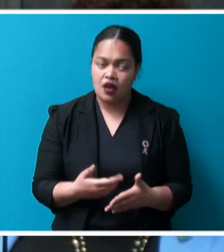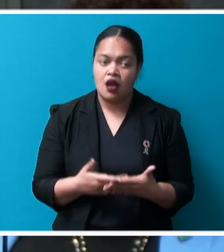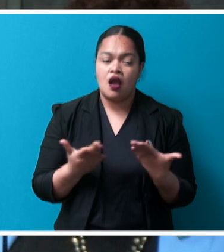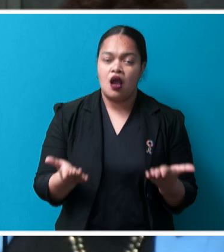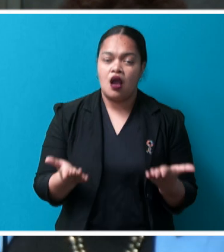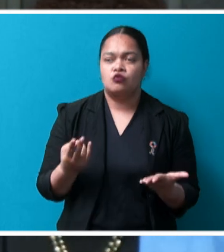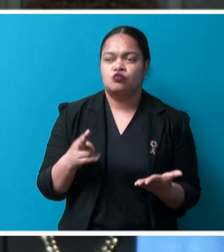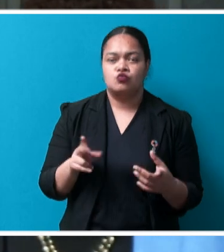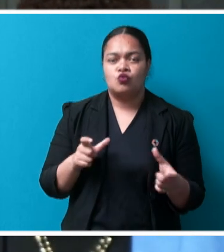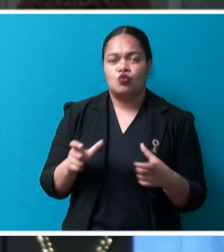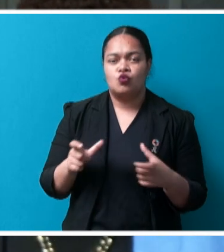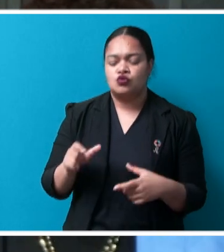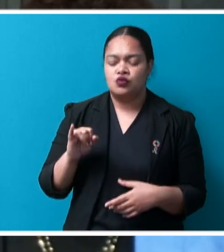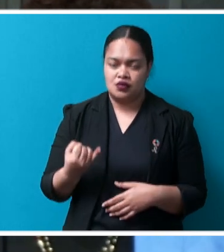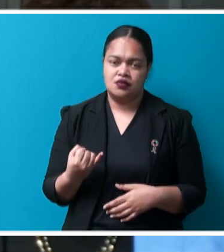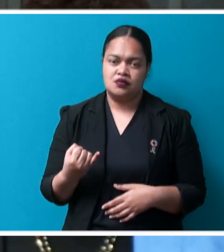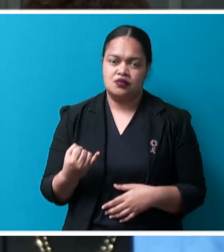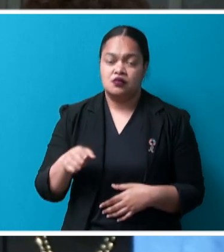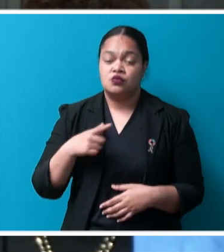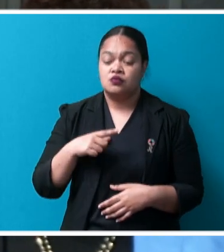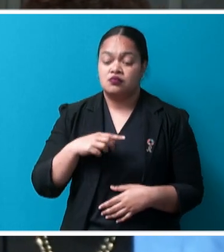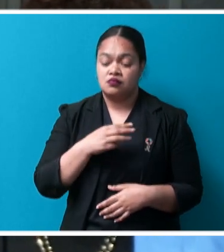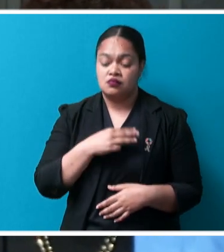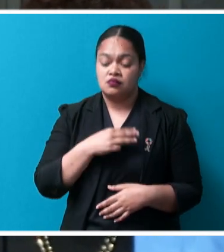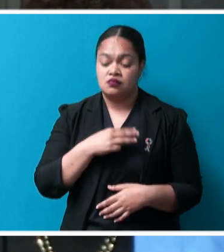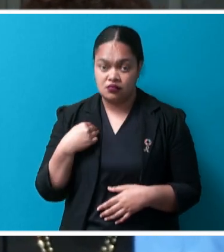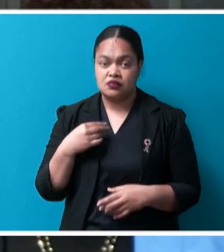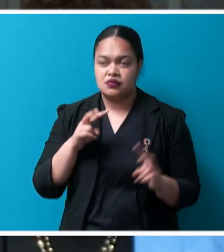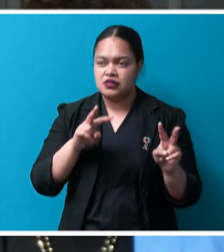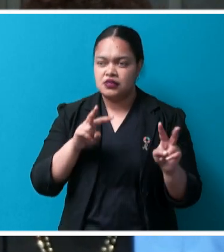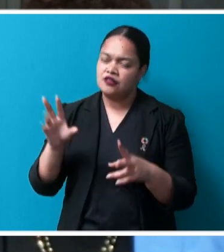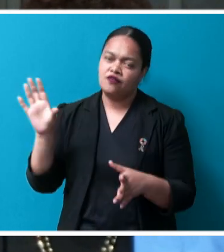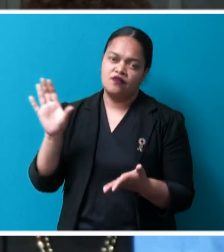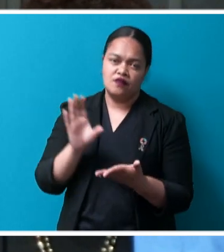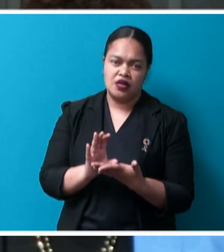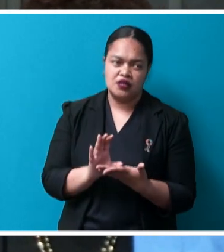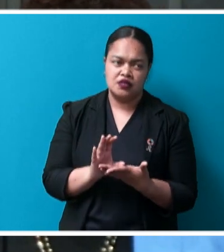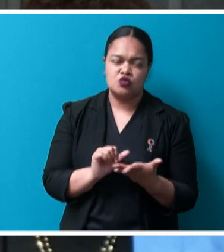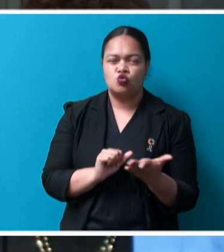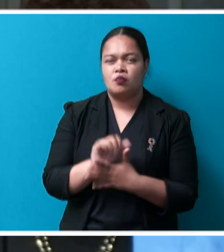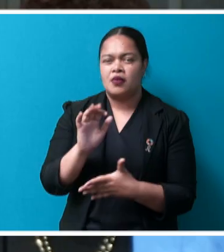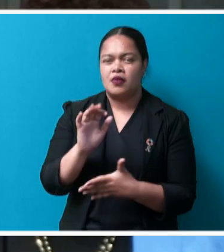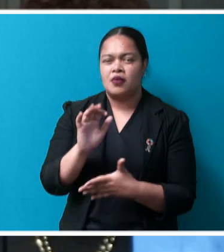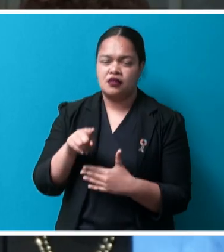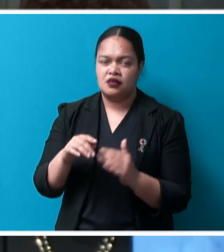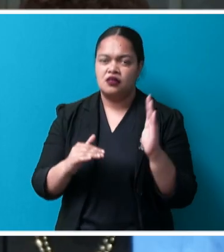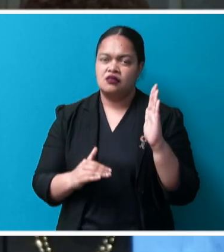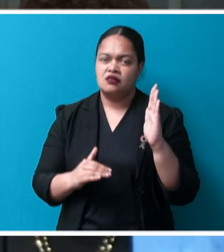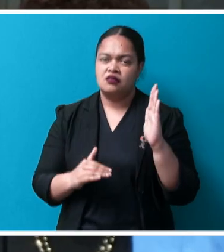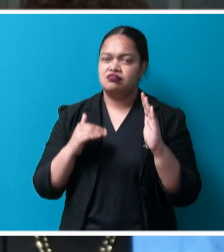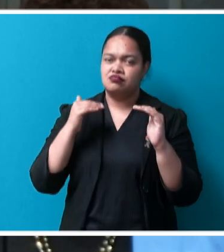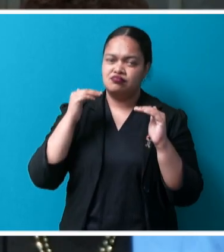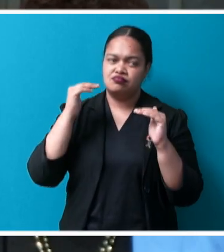it. That is why the Ministry is now seeking funding to market PrEP and scale up its use